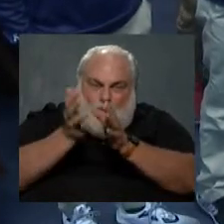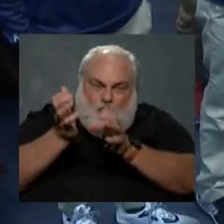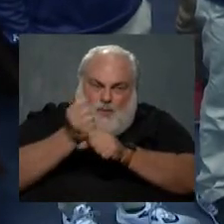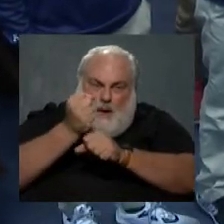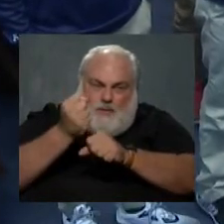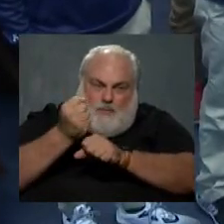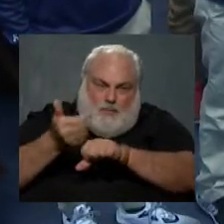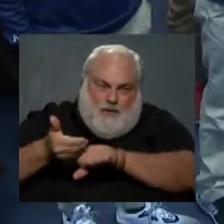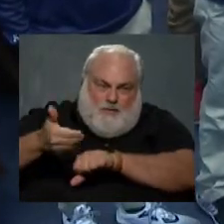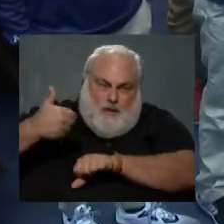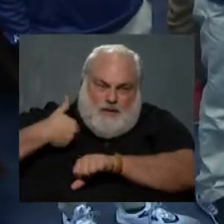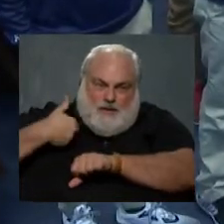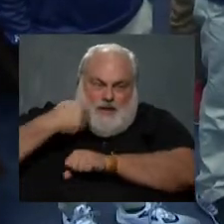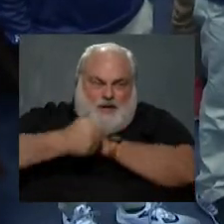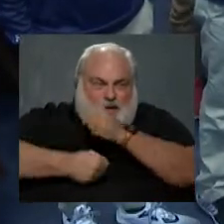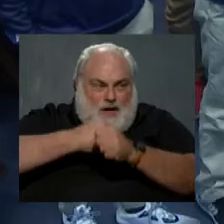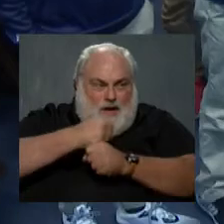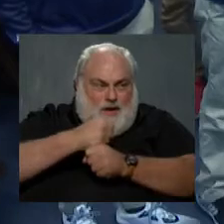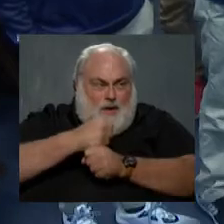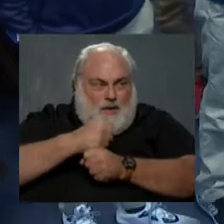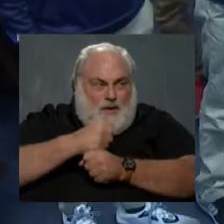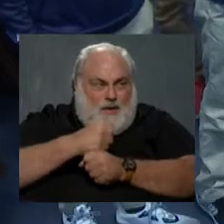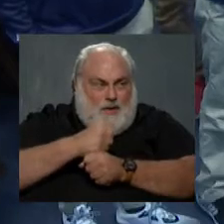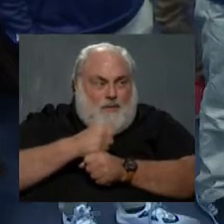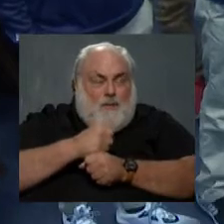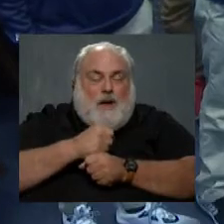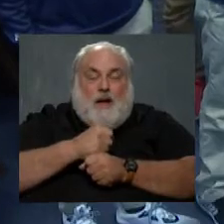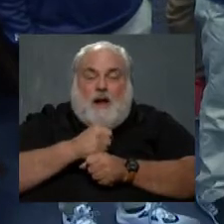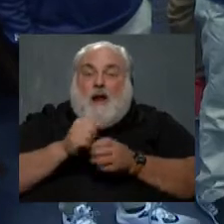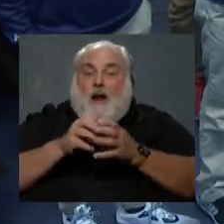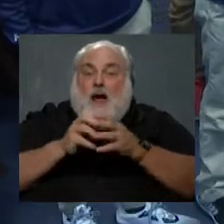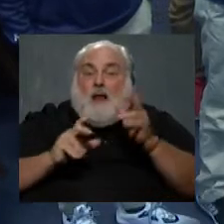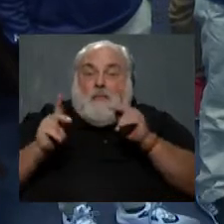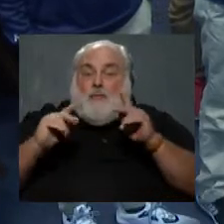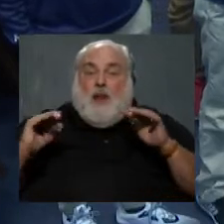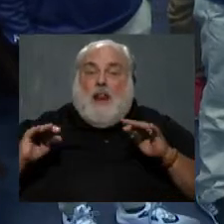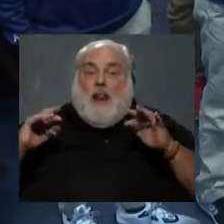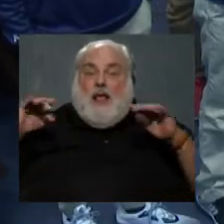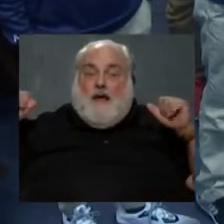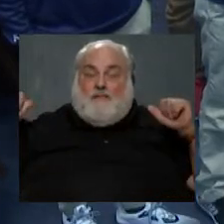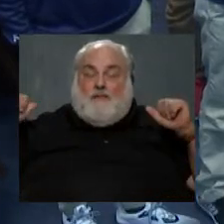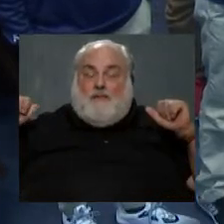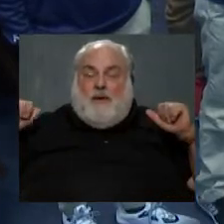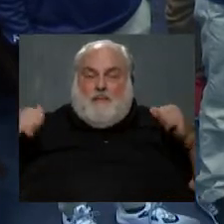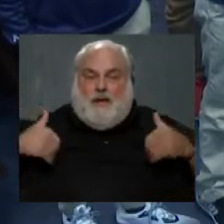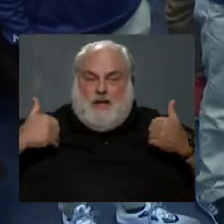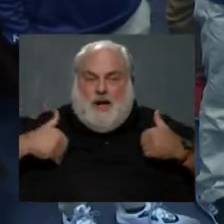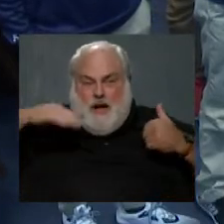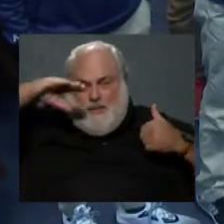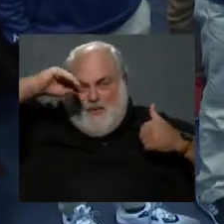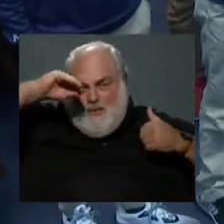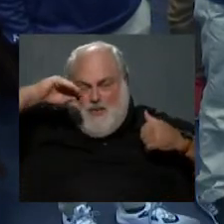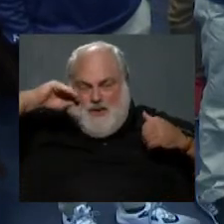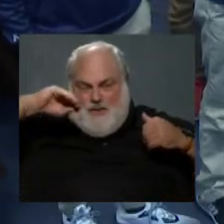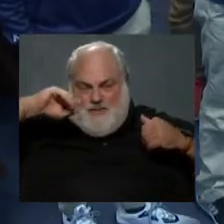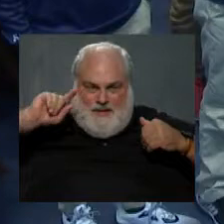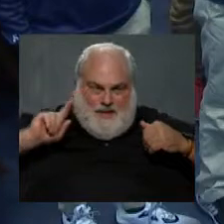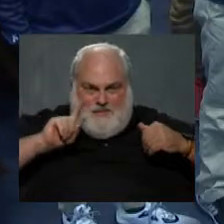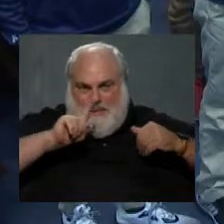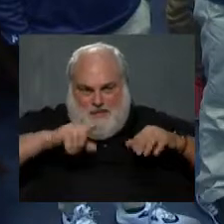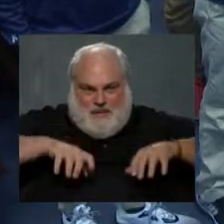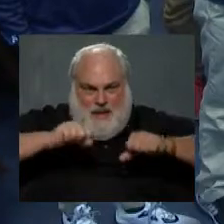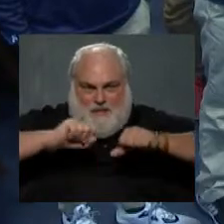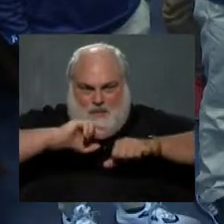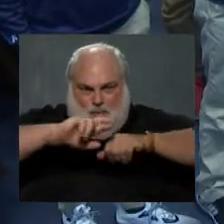before. We lost a lot of talent from last year's team, but we had younger guys step up and take over